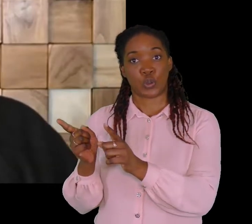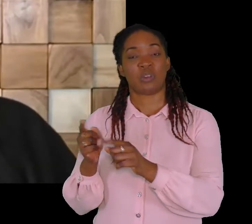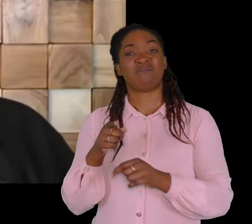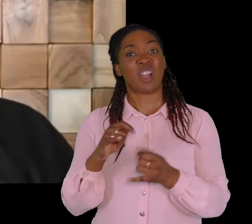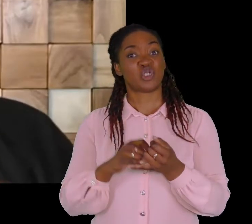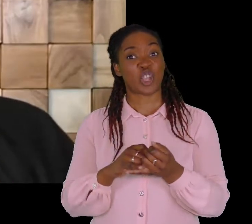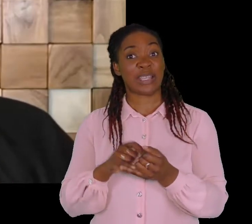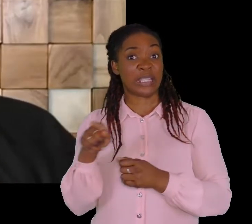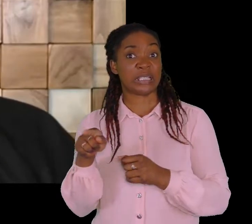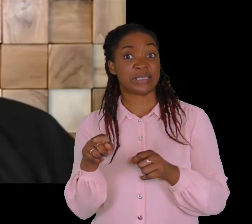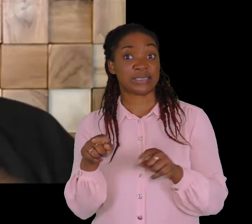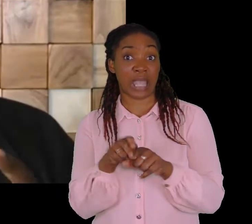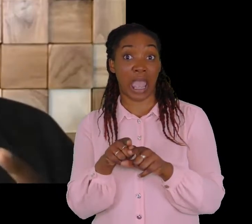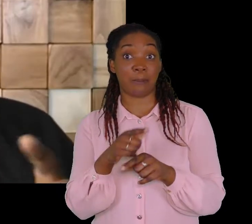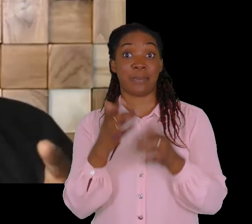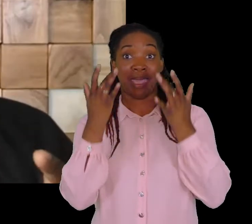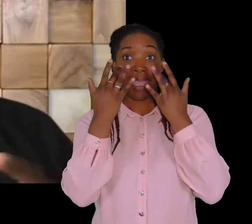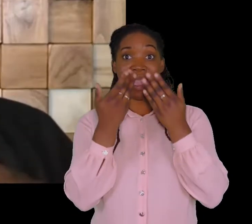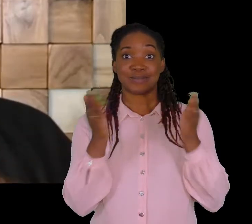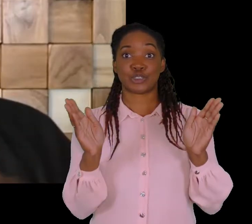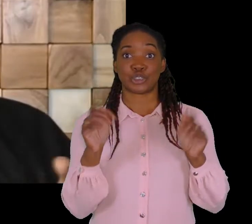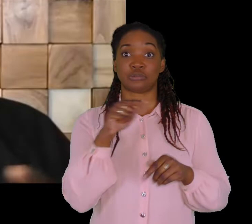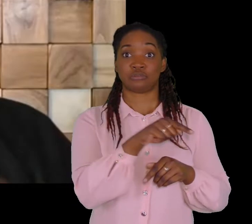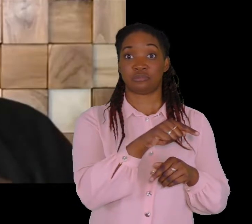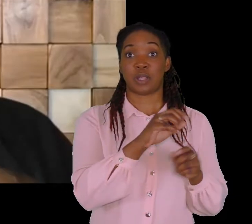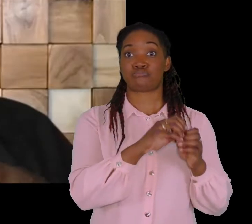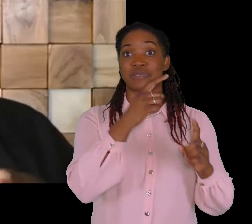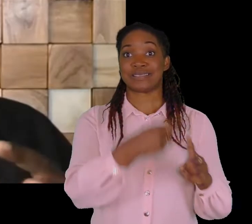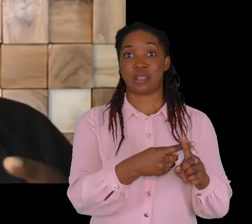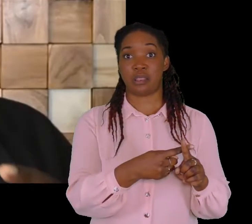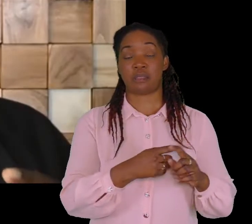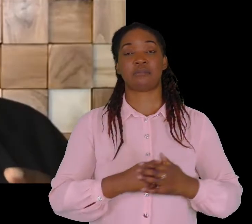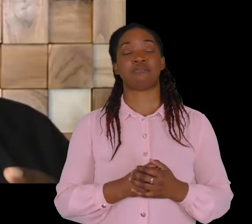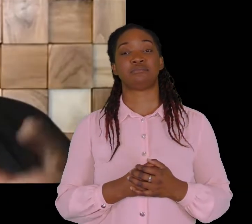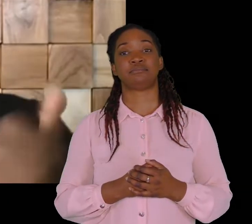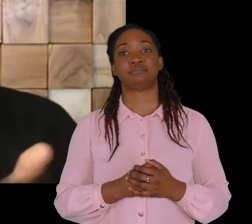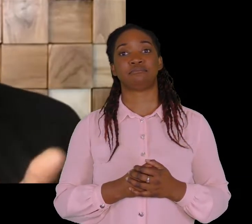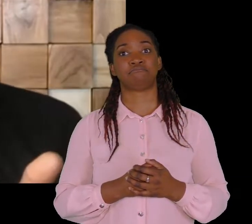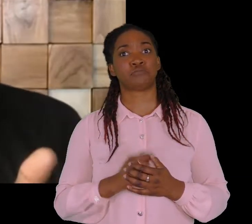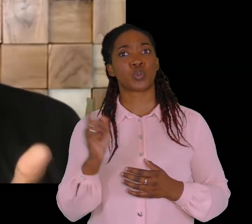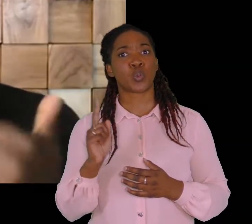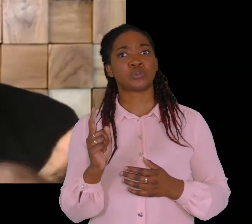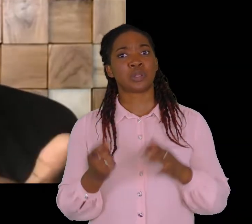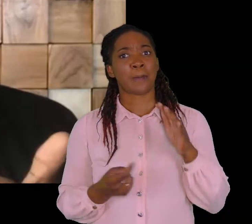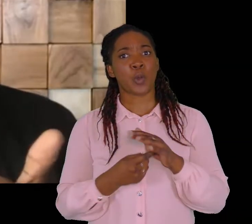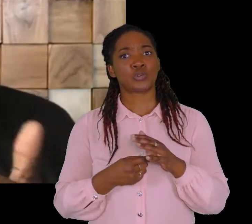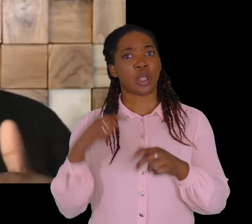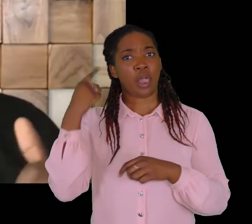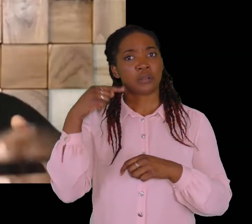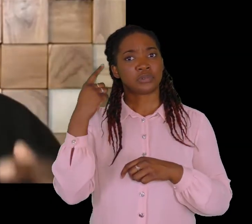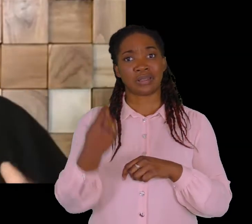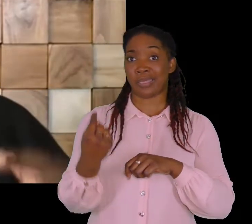exhibitions in Brixton. You know, what was the importance of London at that point? So I've got 2 parts to this